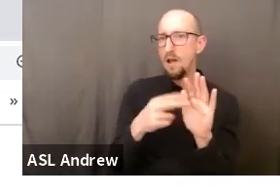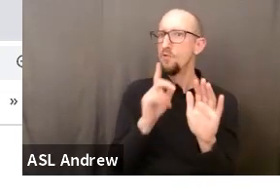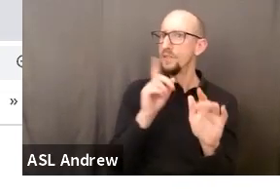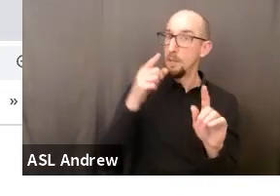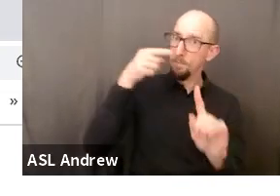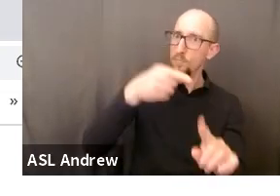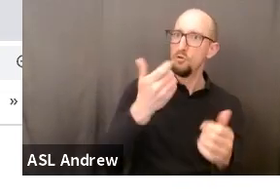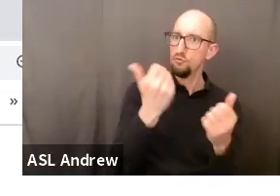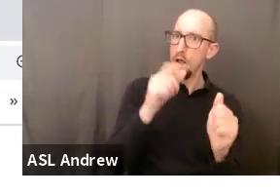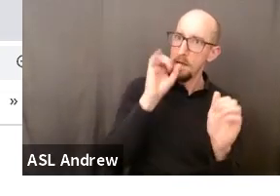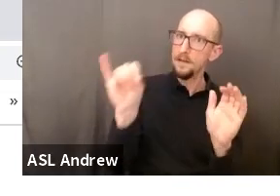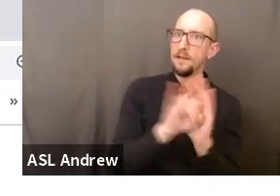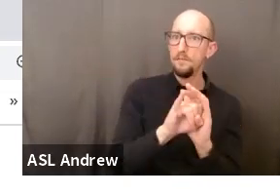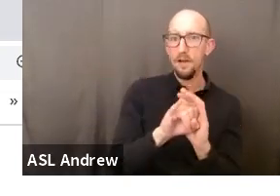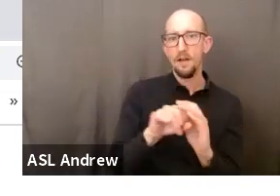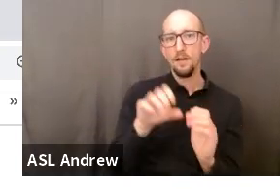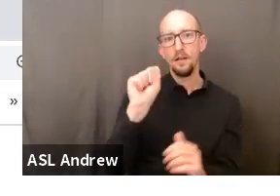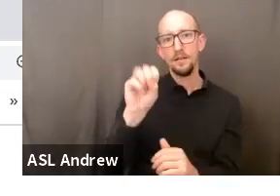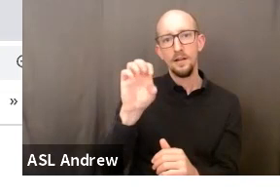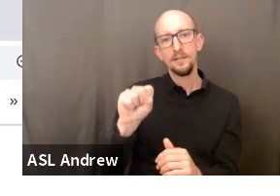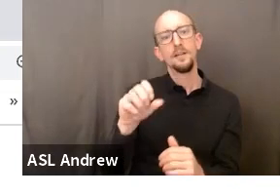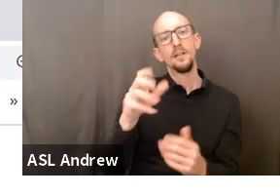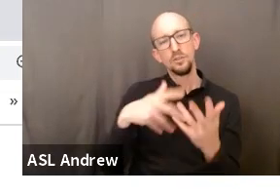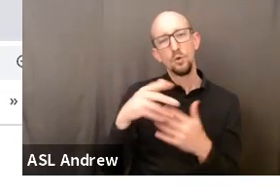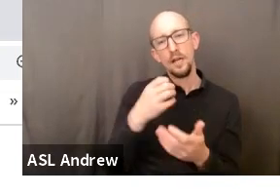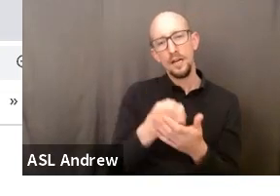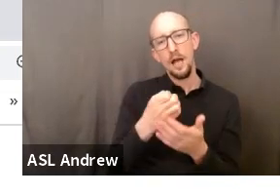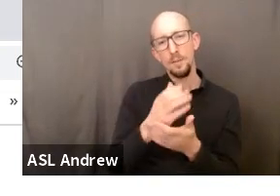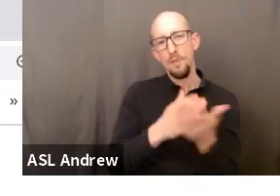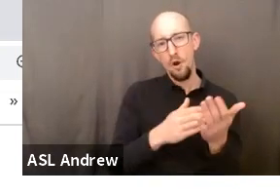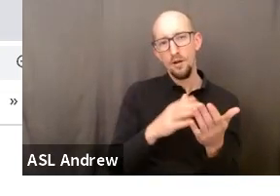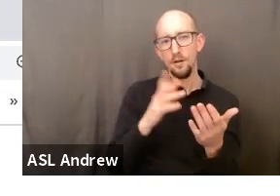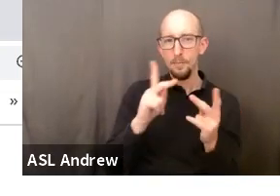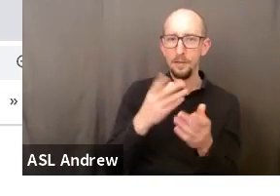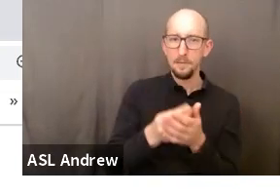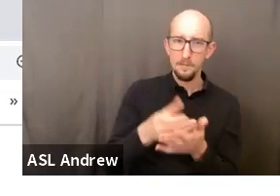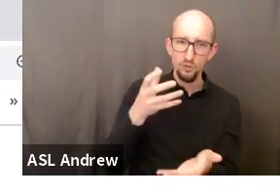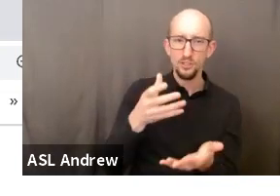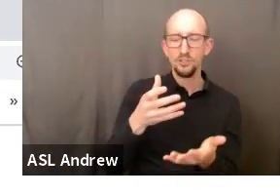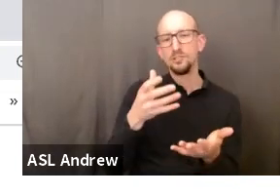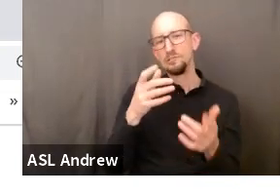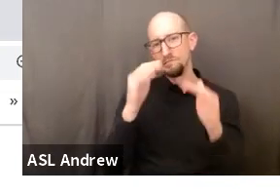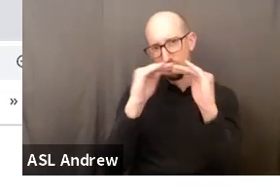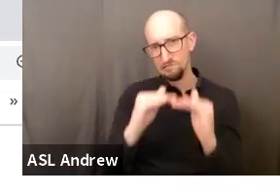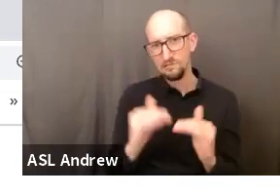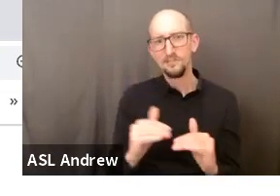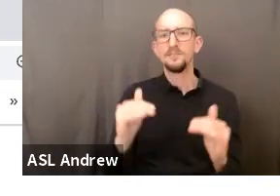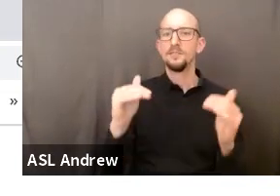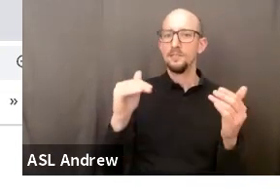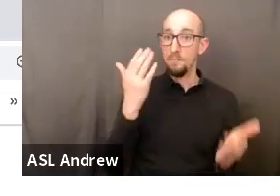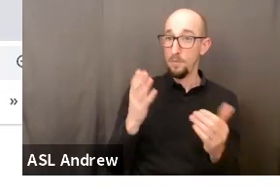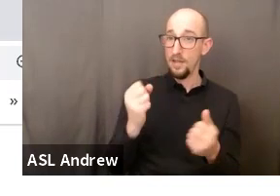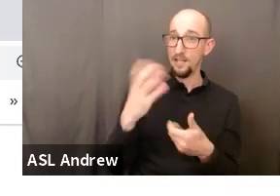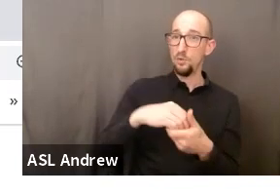to, the socioeconomic piece. I wonder if there's a factor a metric we could